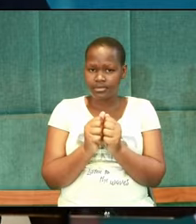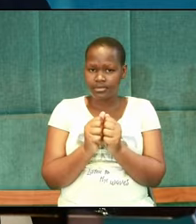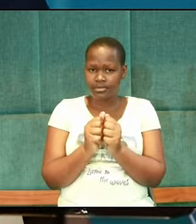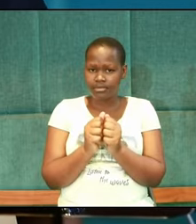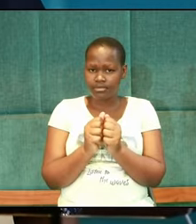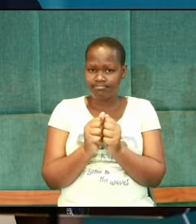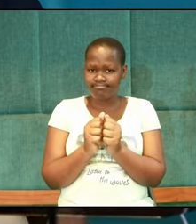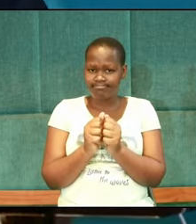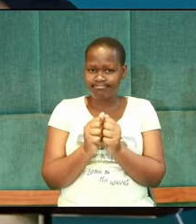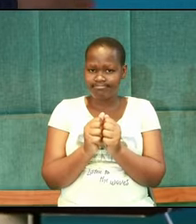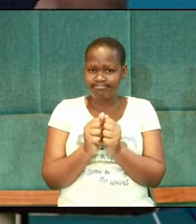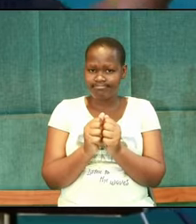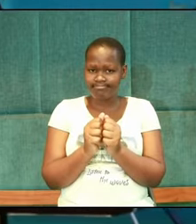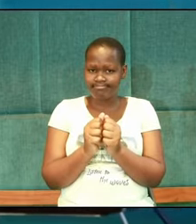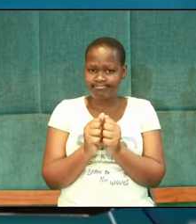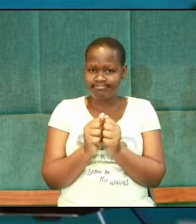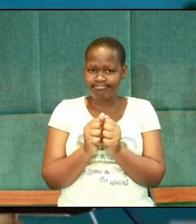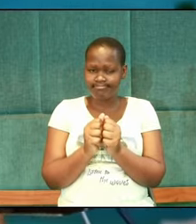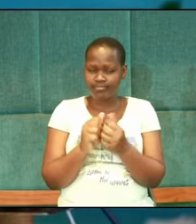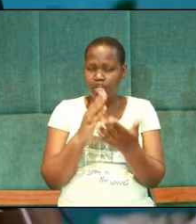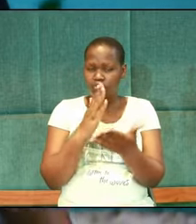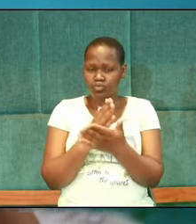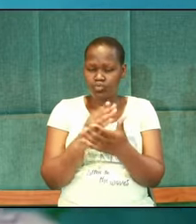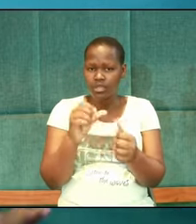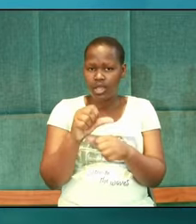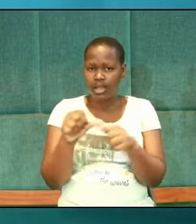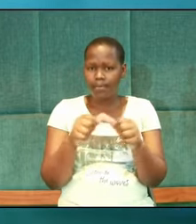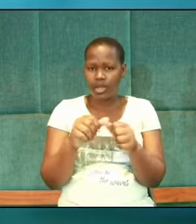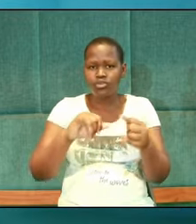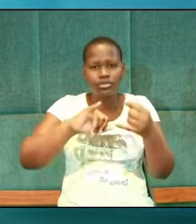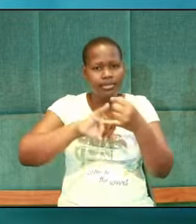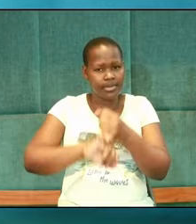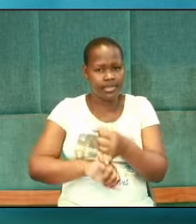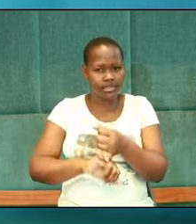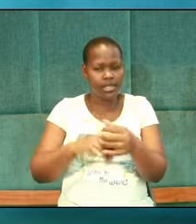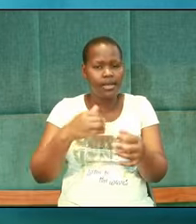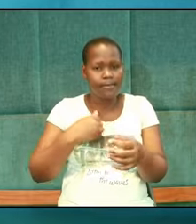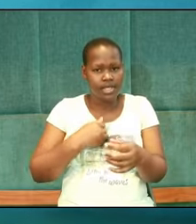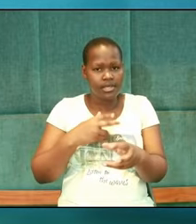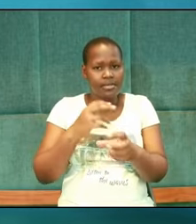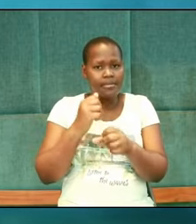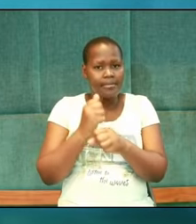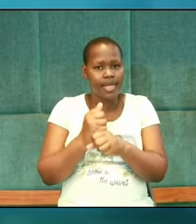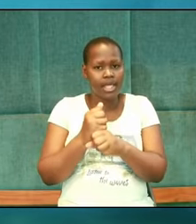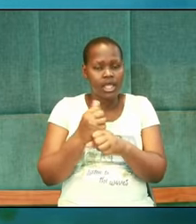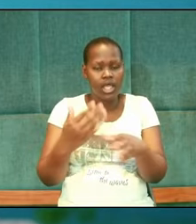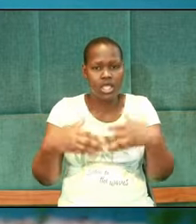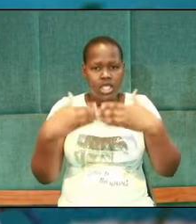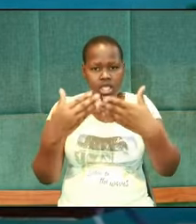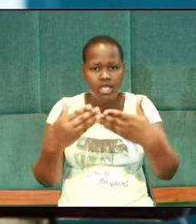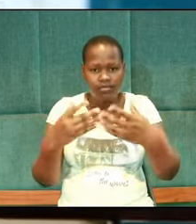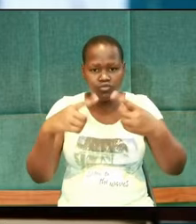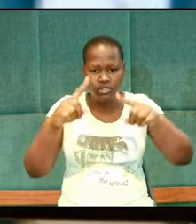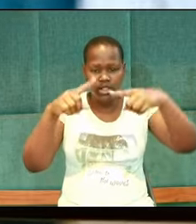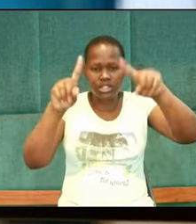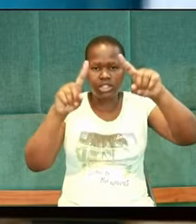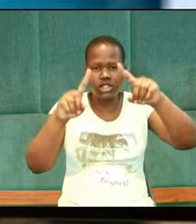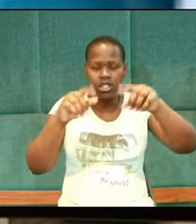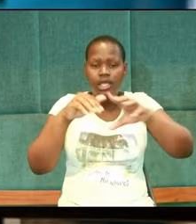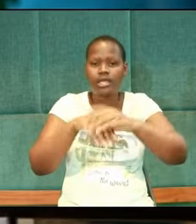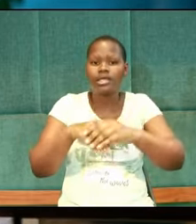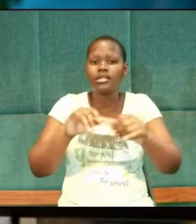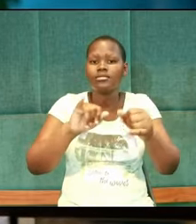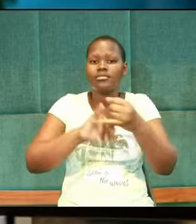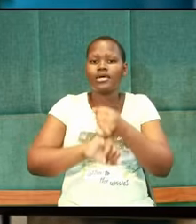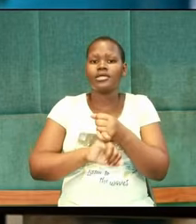facts about marriage. I'm making an assumption to succeed in marriage. If you know 2,